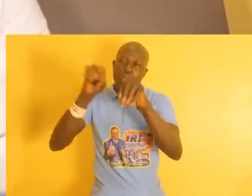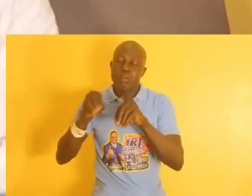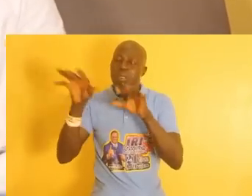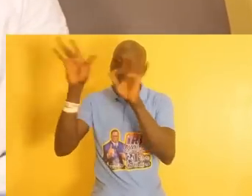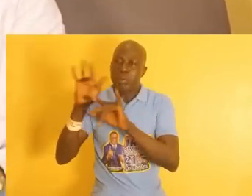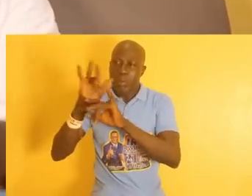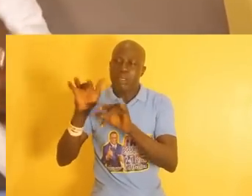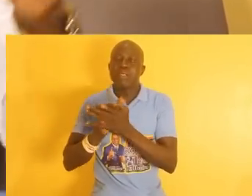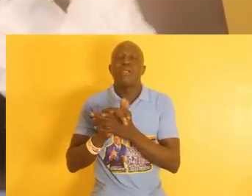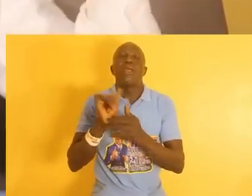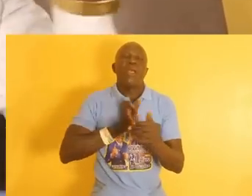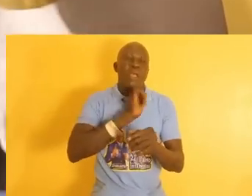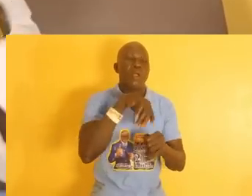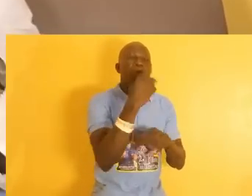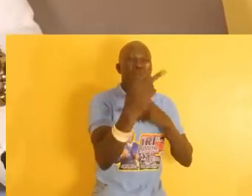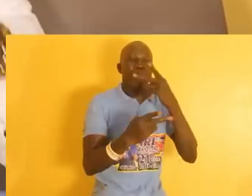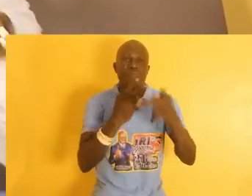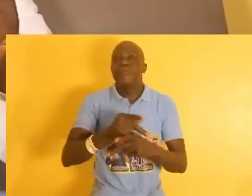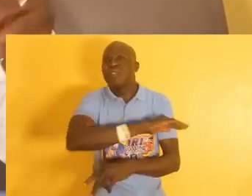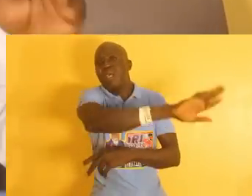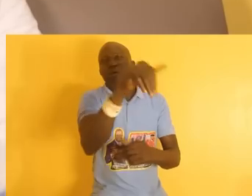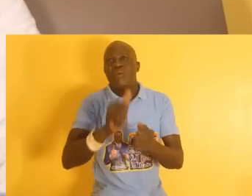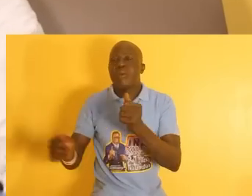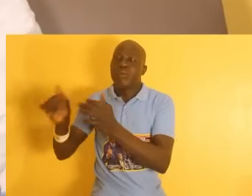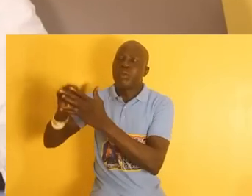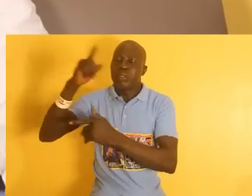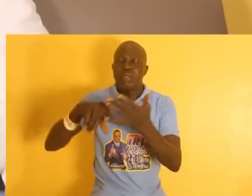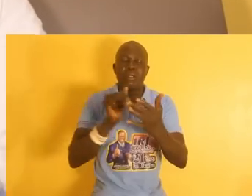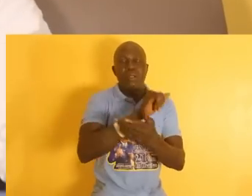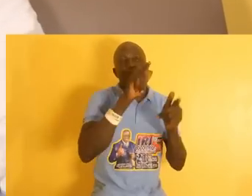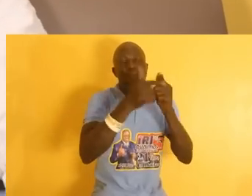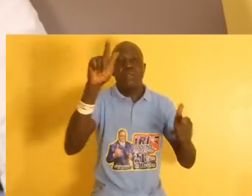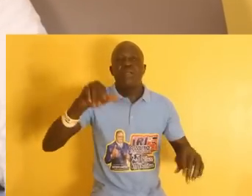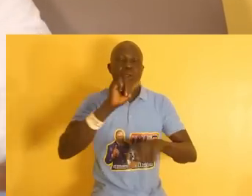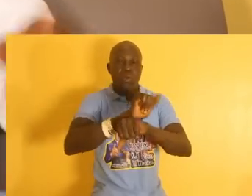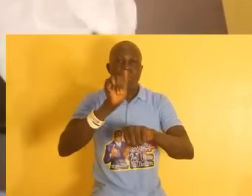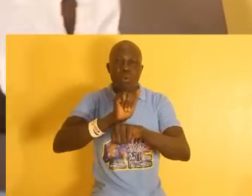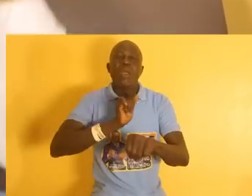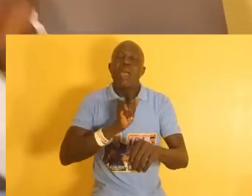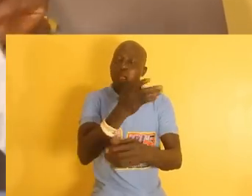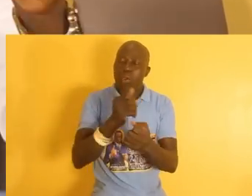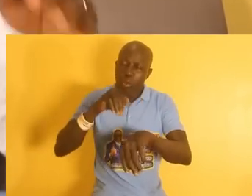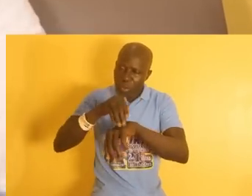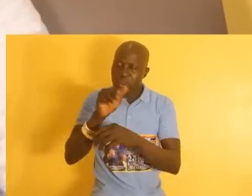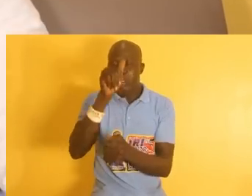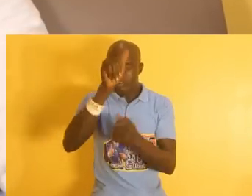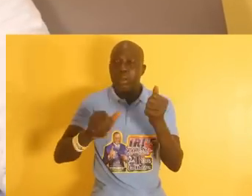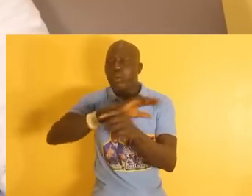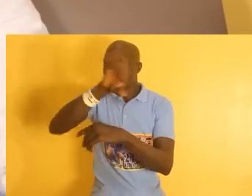no ba. Money waria no ba. Money waria no ba. I will send everybody a great assignment. I will send you a